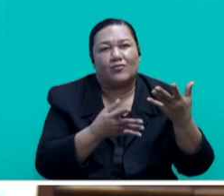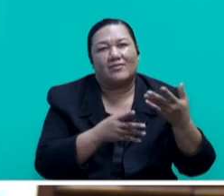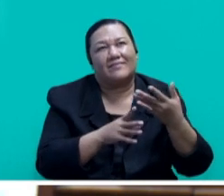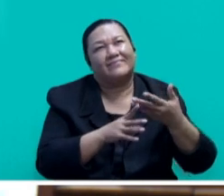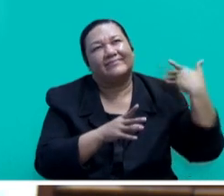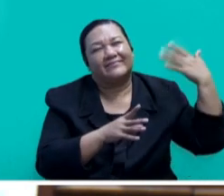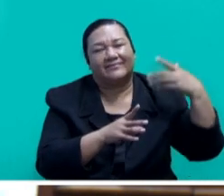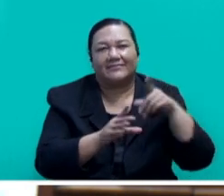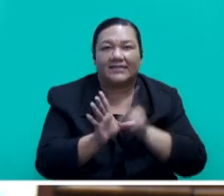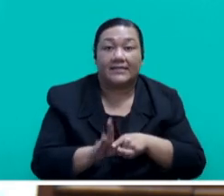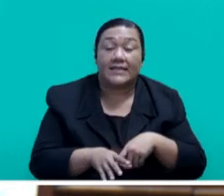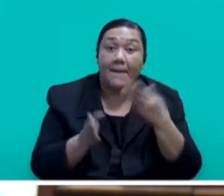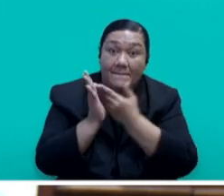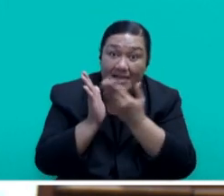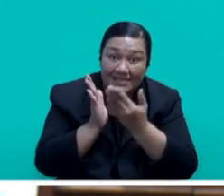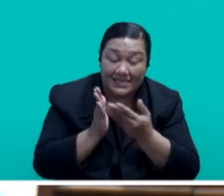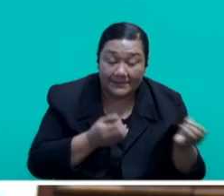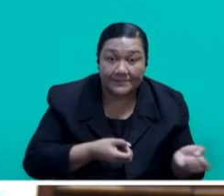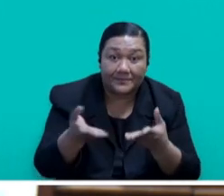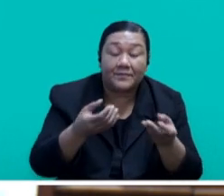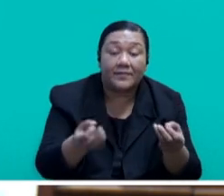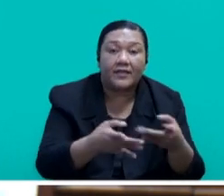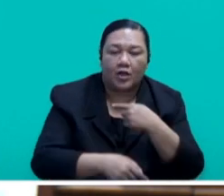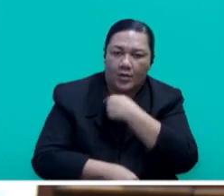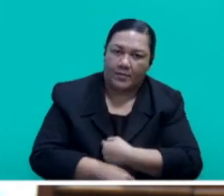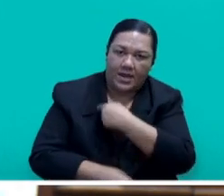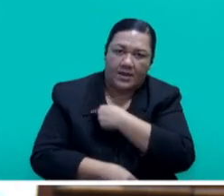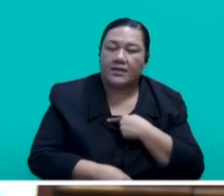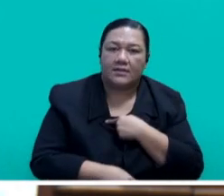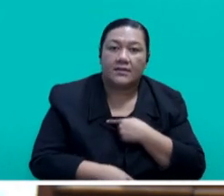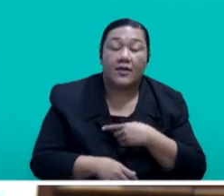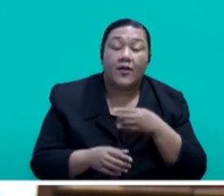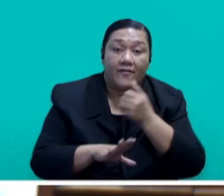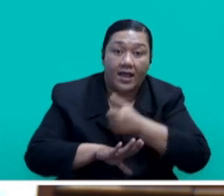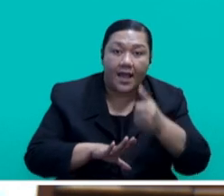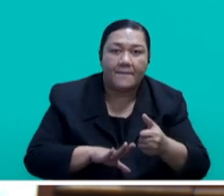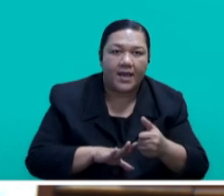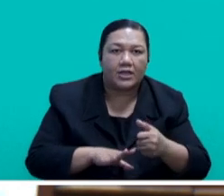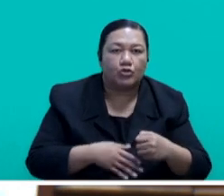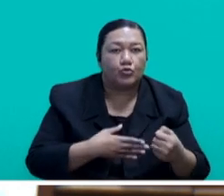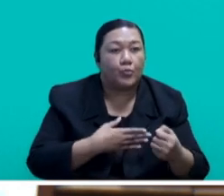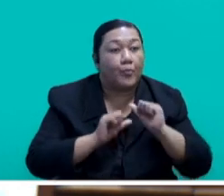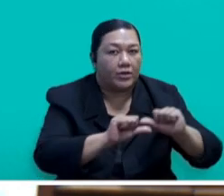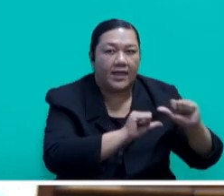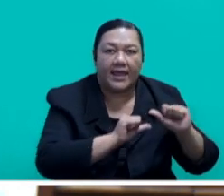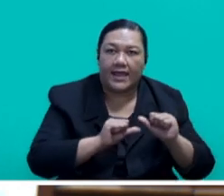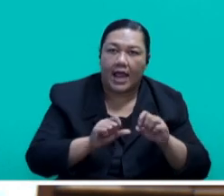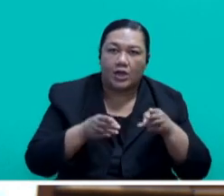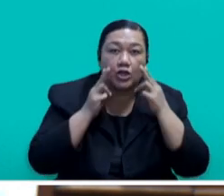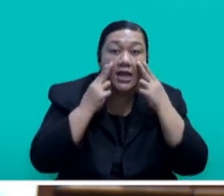Mr. Speaker, sir, this budget provides for the government's commitment to safeguarding our natural environment and